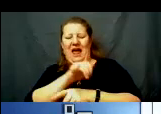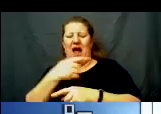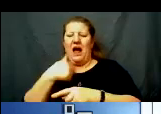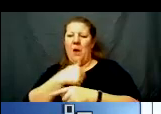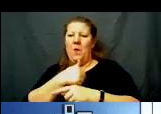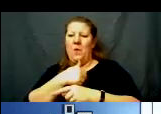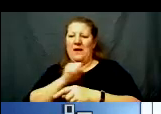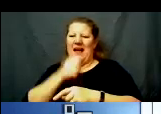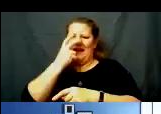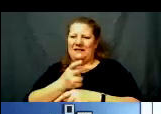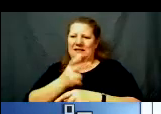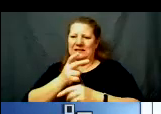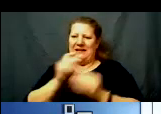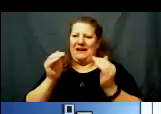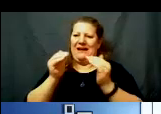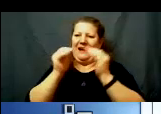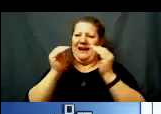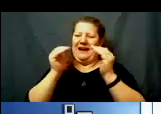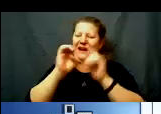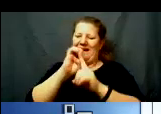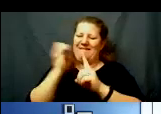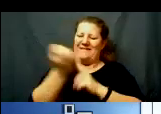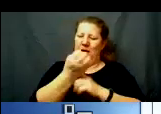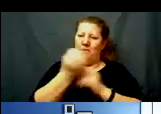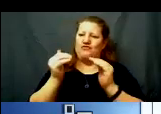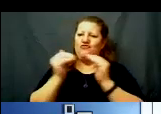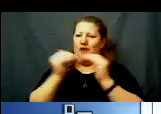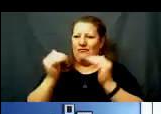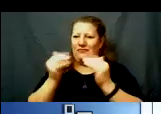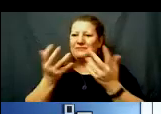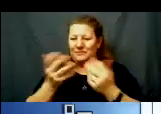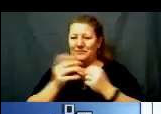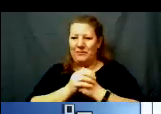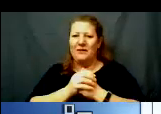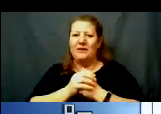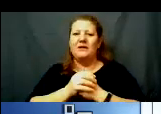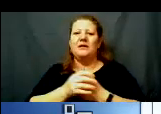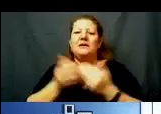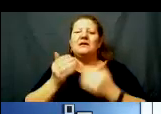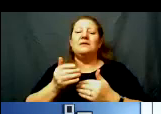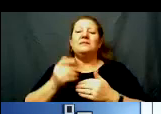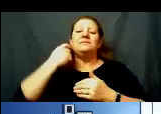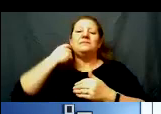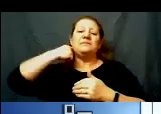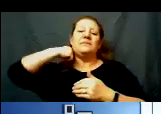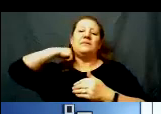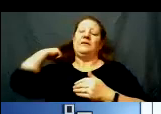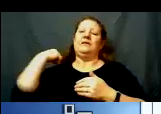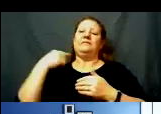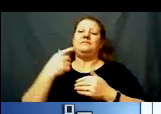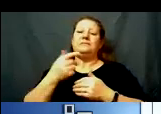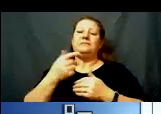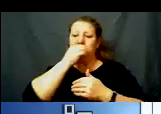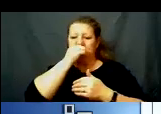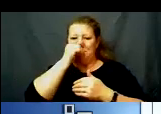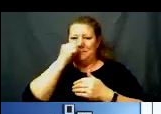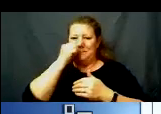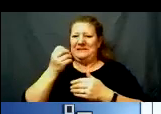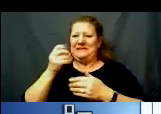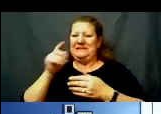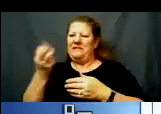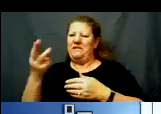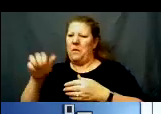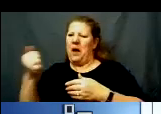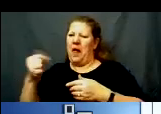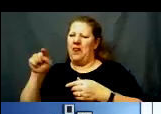of these struggles. Moving on to some of my close colleagues and friends, and in one case, a former student, Tracy